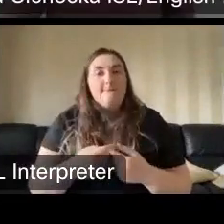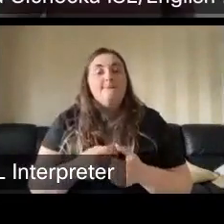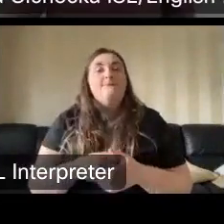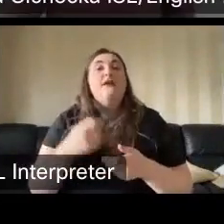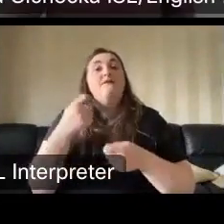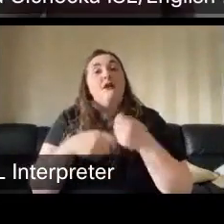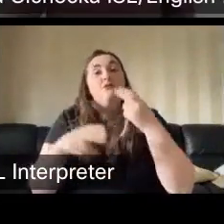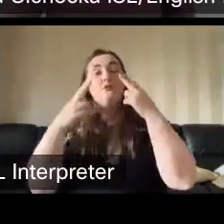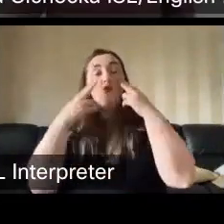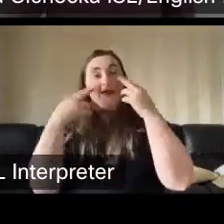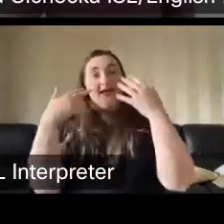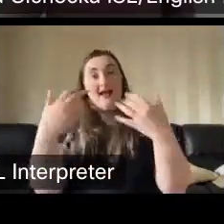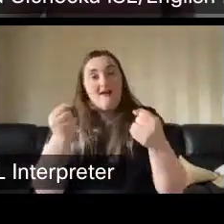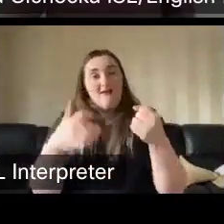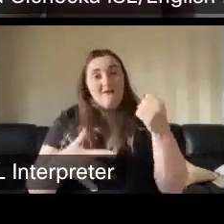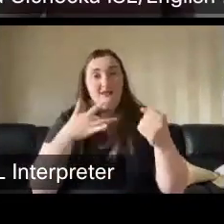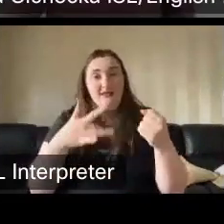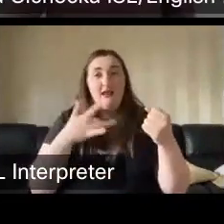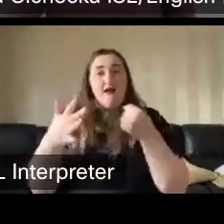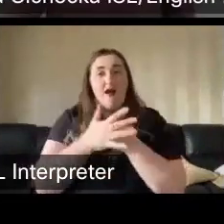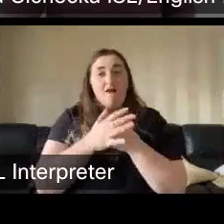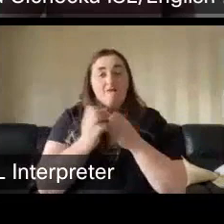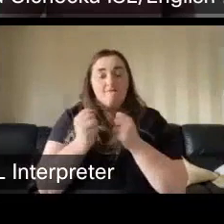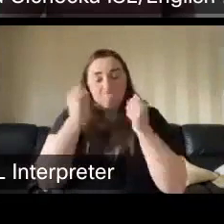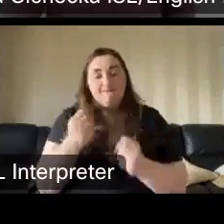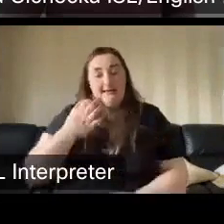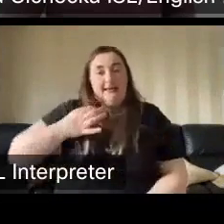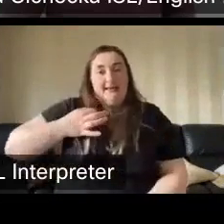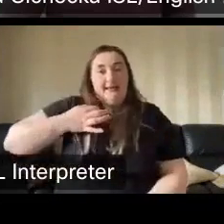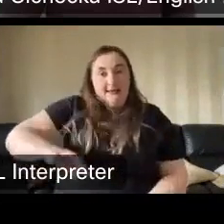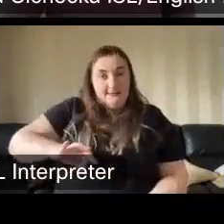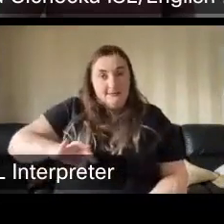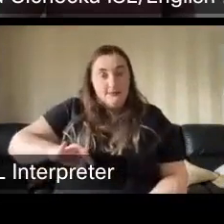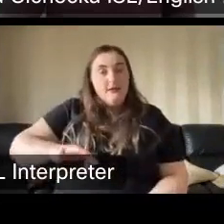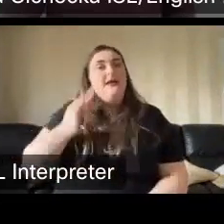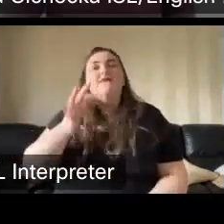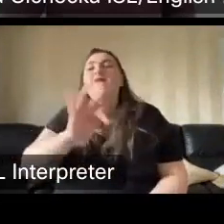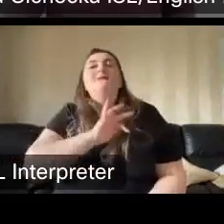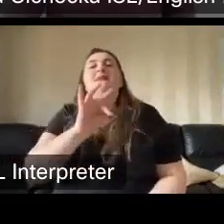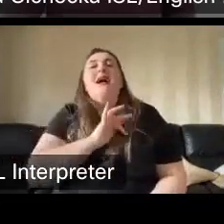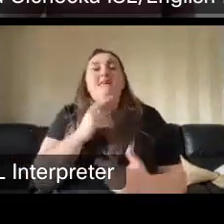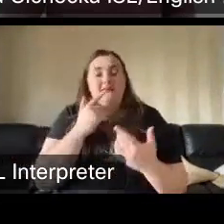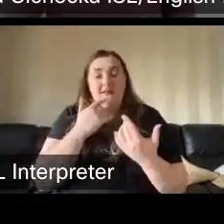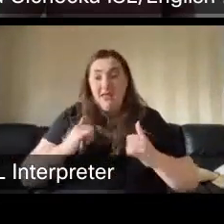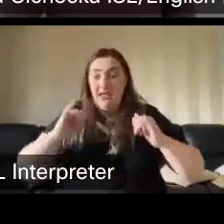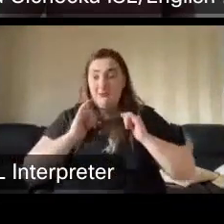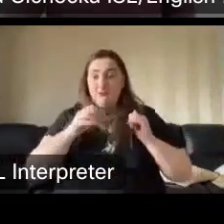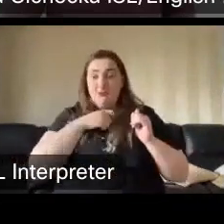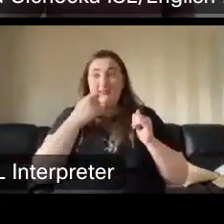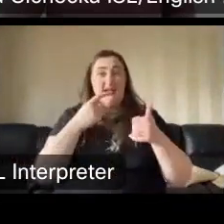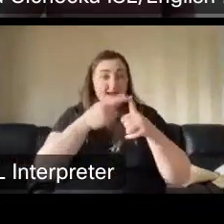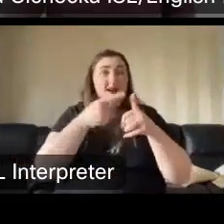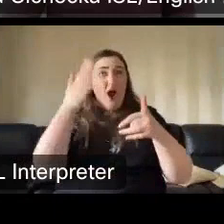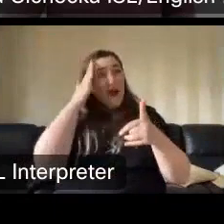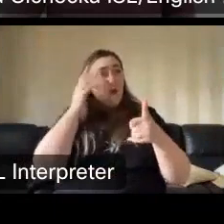have feelings of intense guilt. Even if they themselves are capable of pointing to all the factors